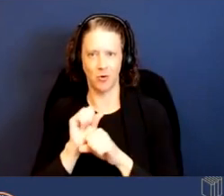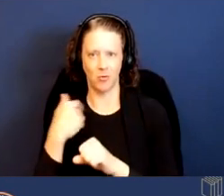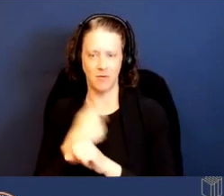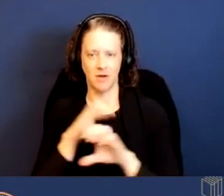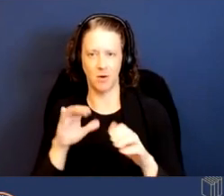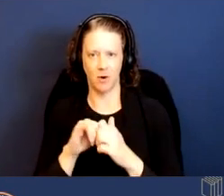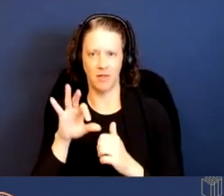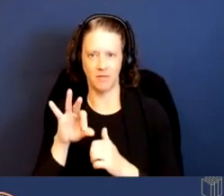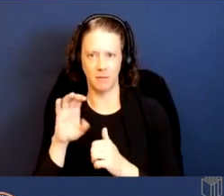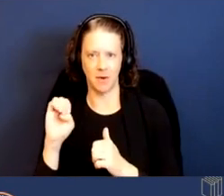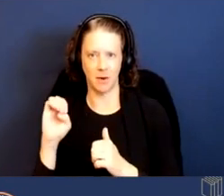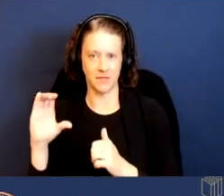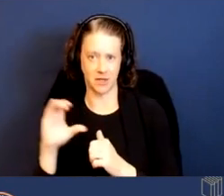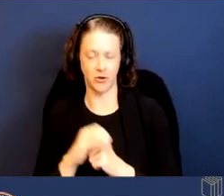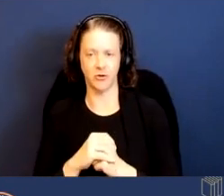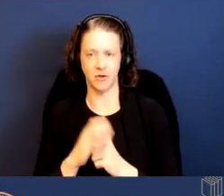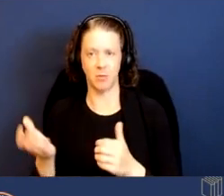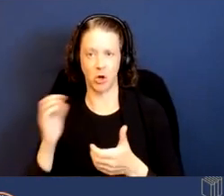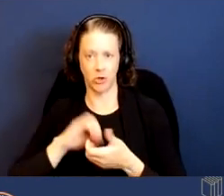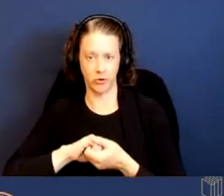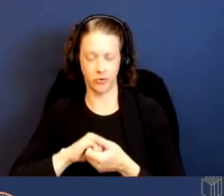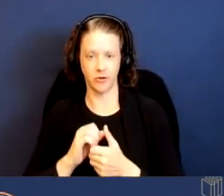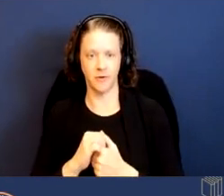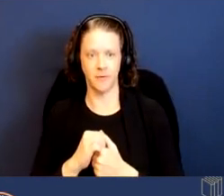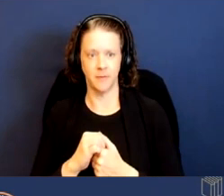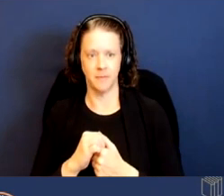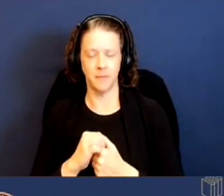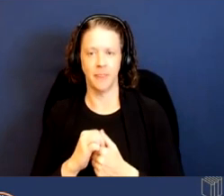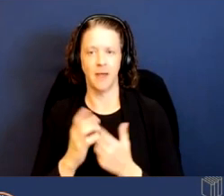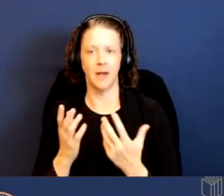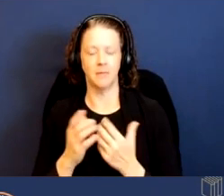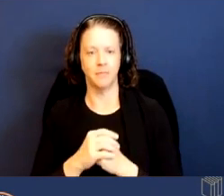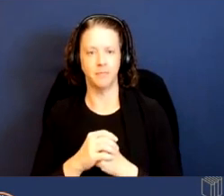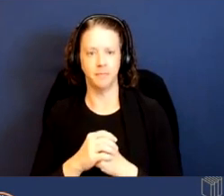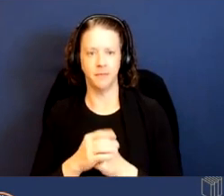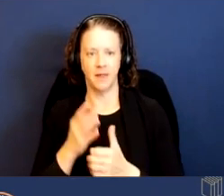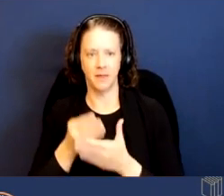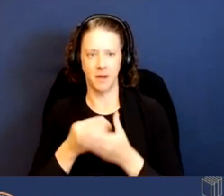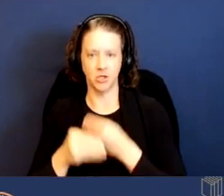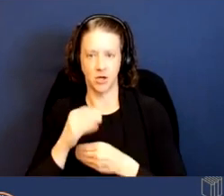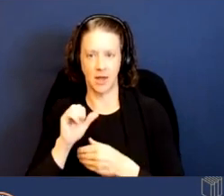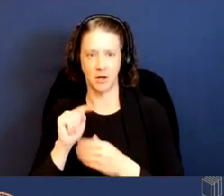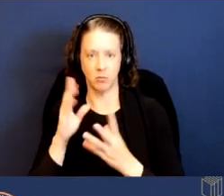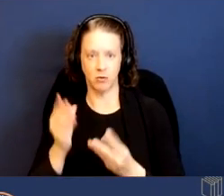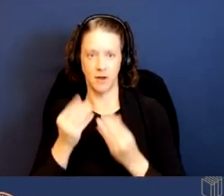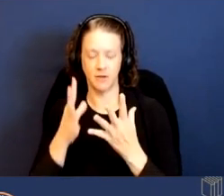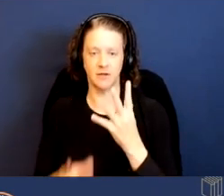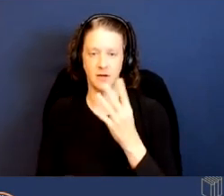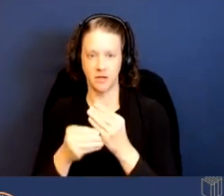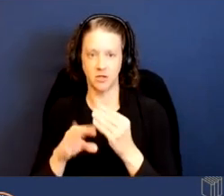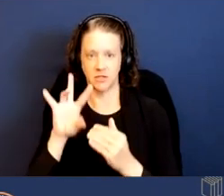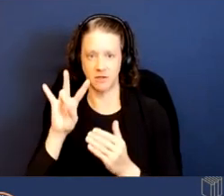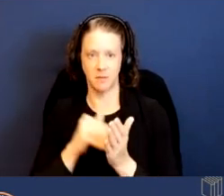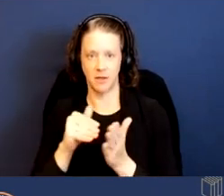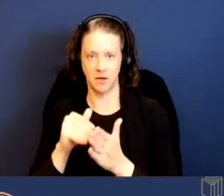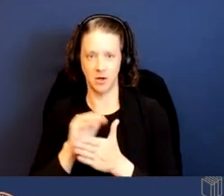empowerment centers and partners, is really to, the Budget Act provides an additional